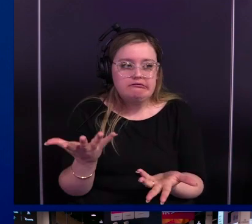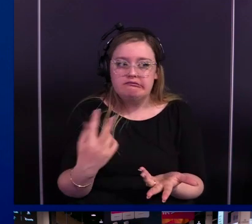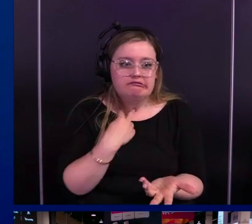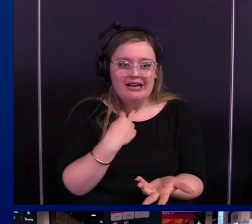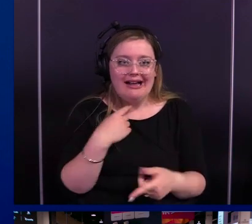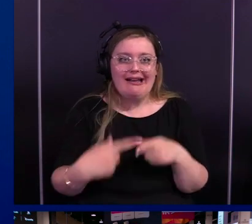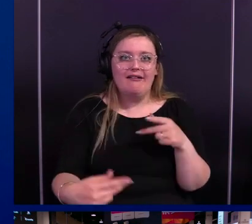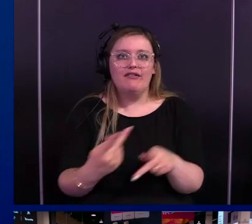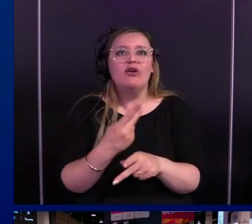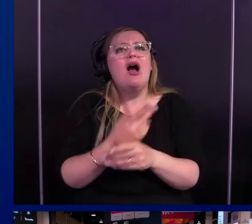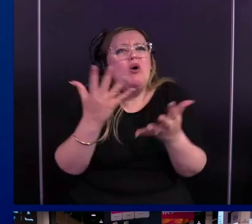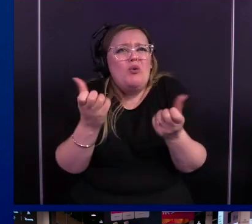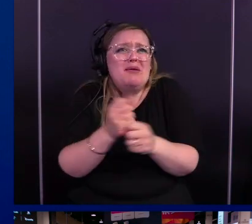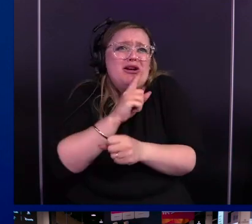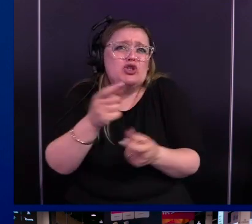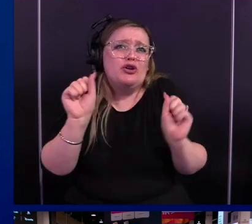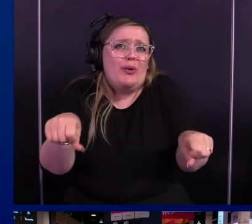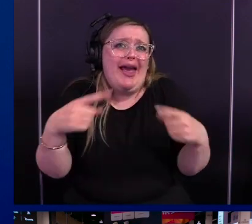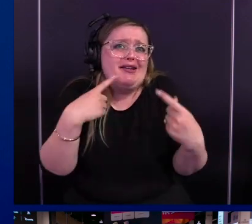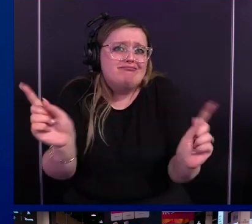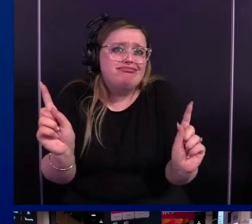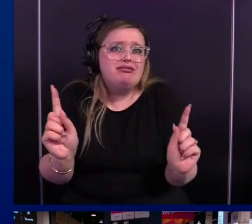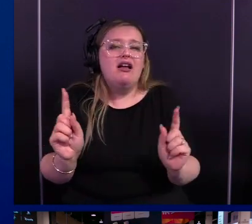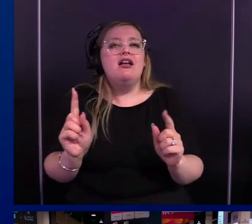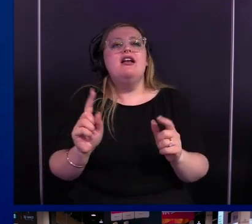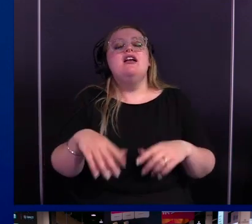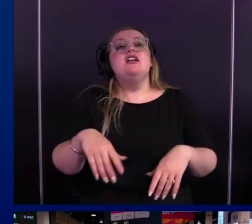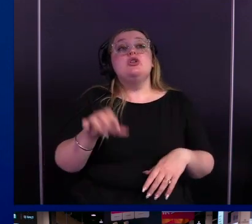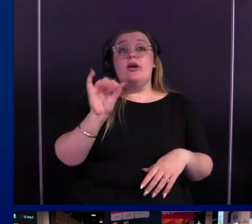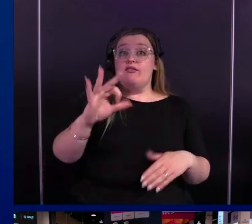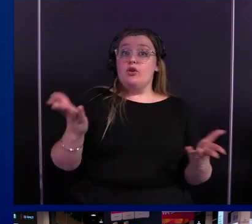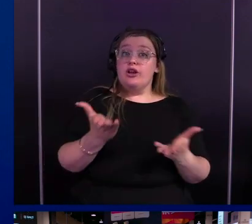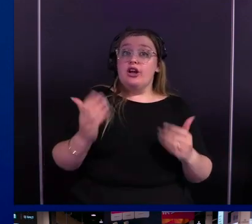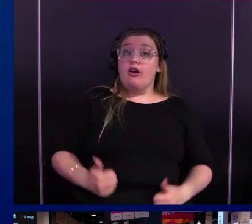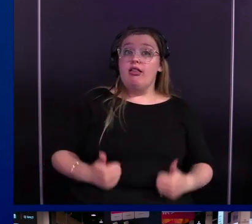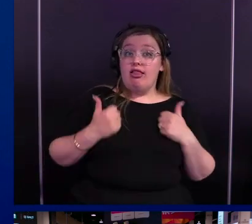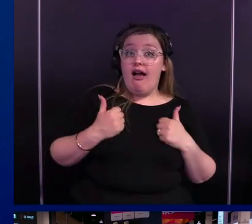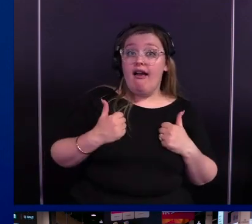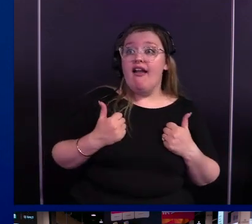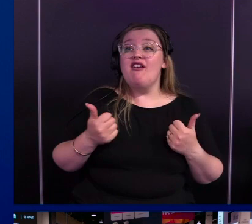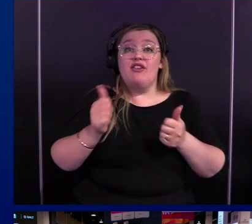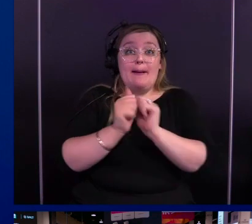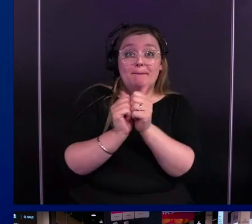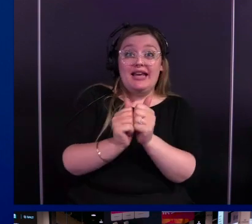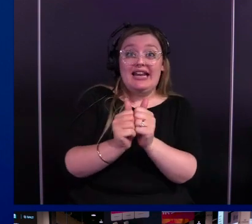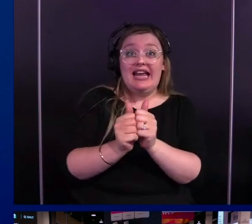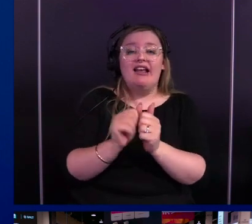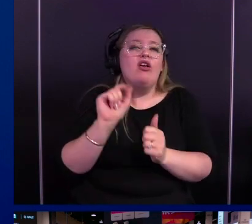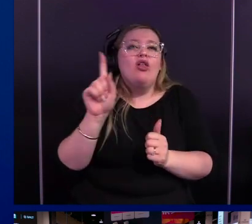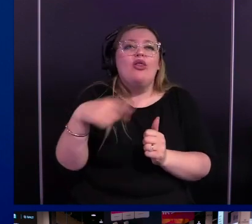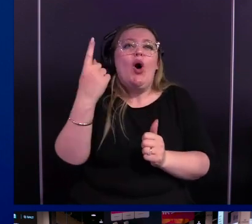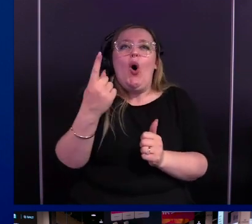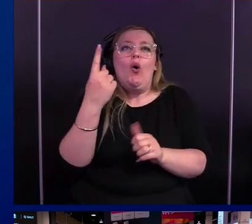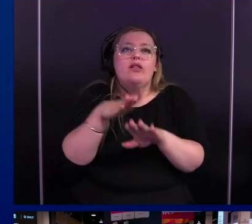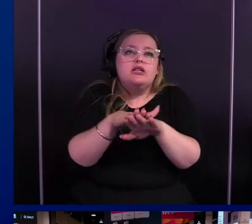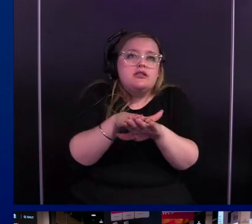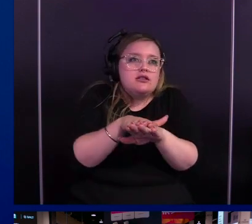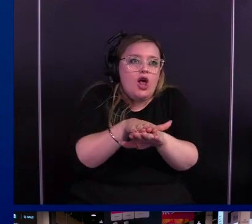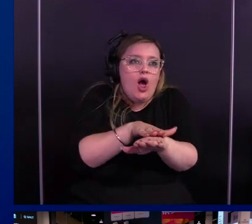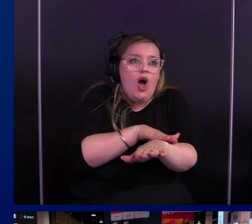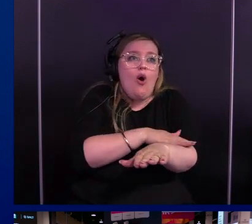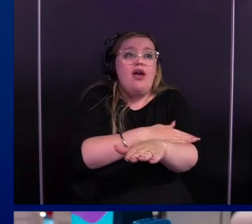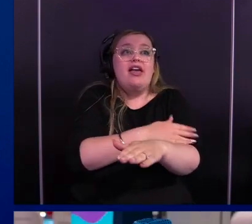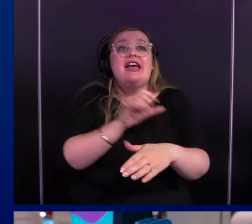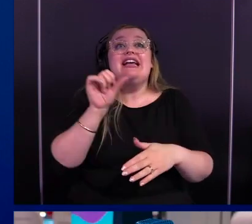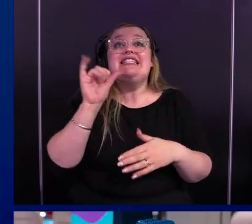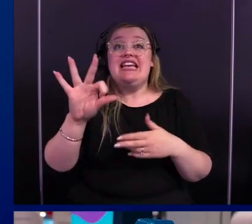get through to the next task. Pretty now, cool. Okay. If you were here at a live event and you were competing, the only thing that's going to slow you down there is if we take away points when